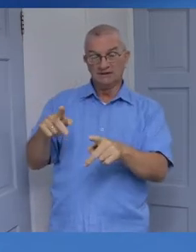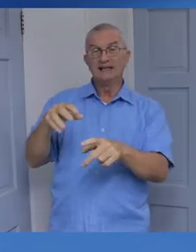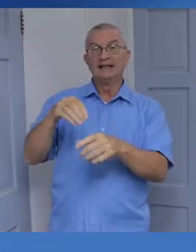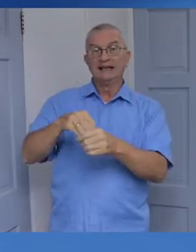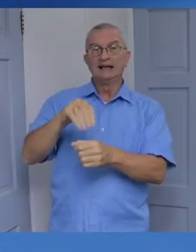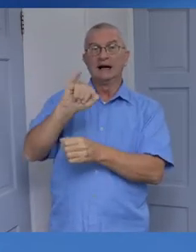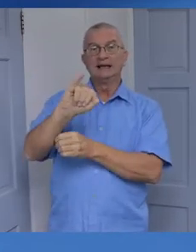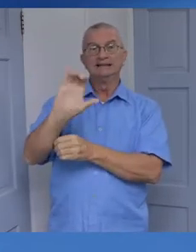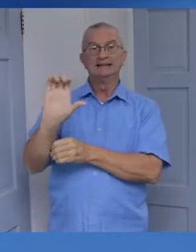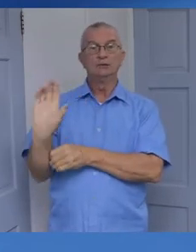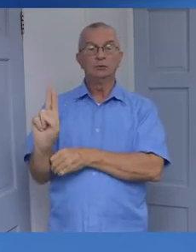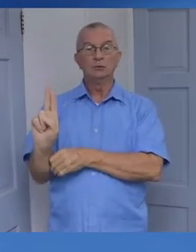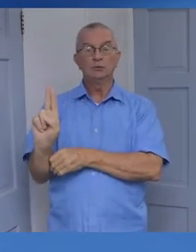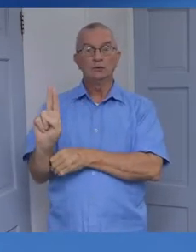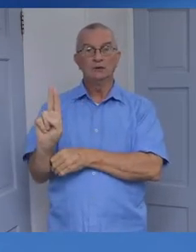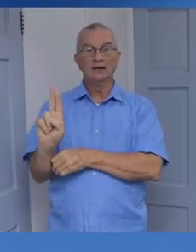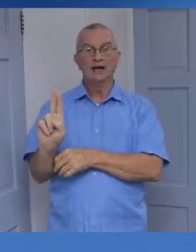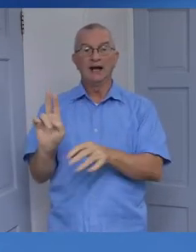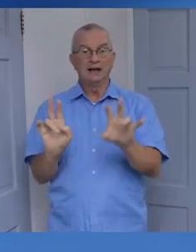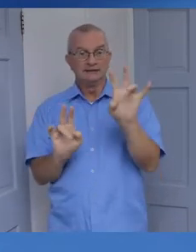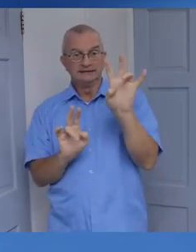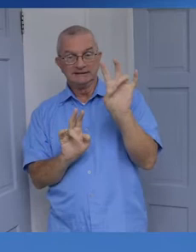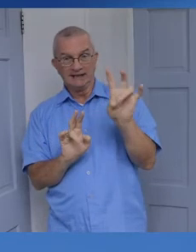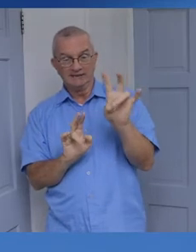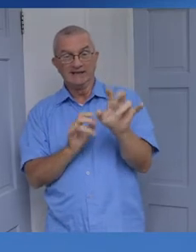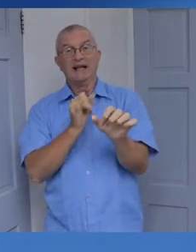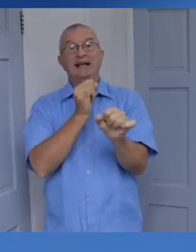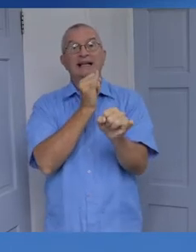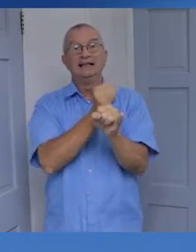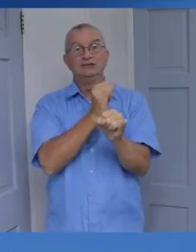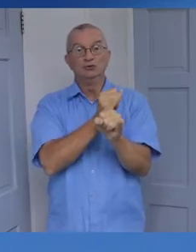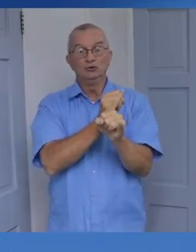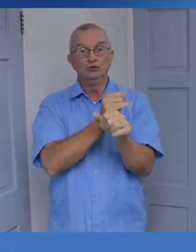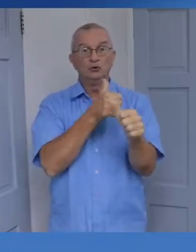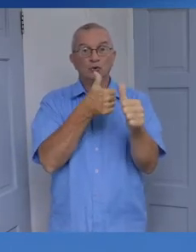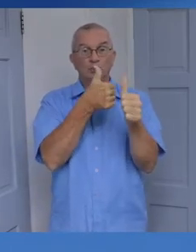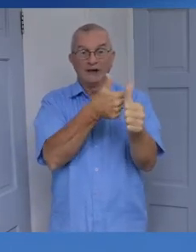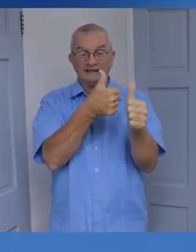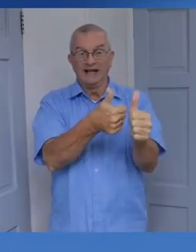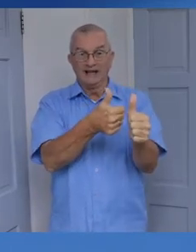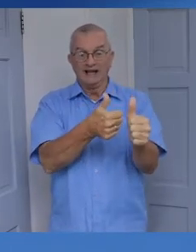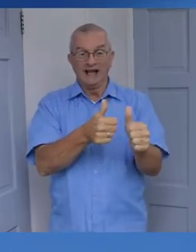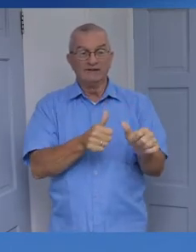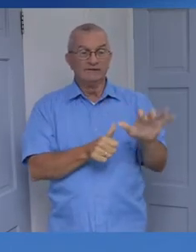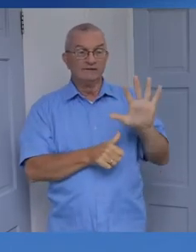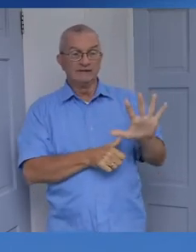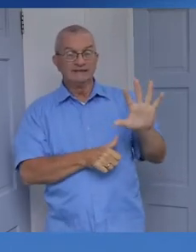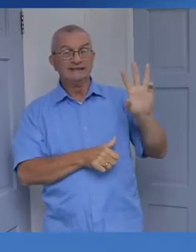in our institutional quarantine, and 56 in isolation.